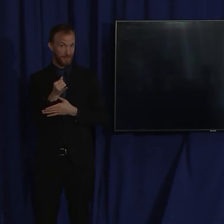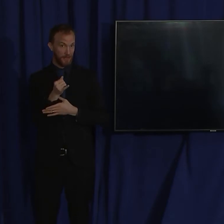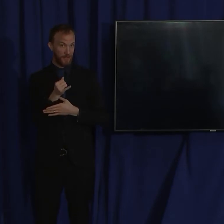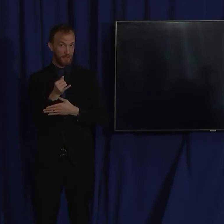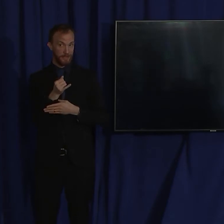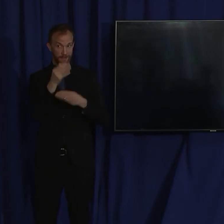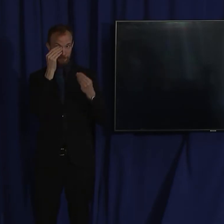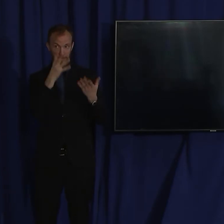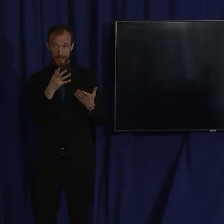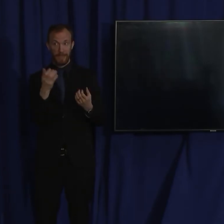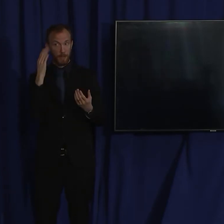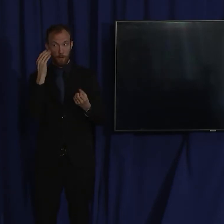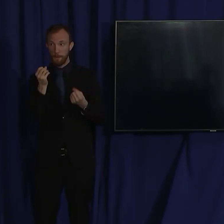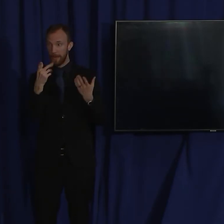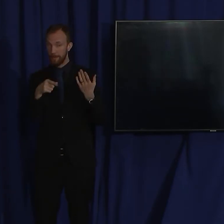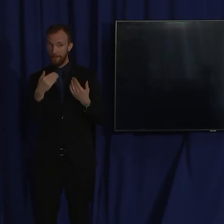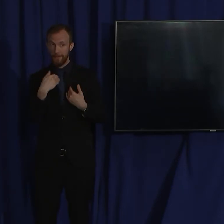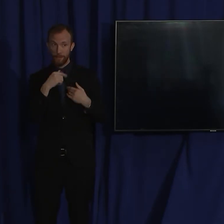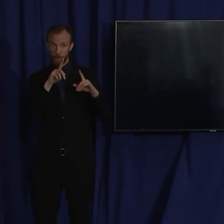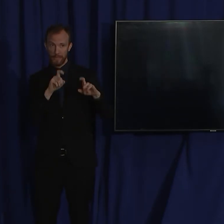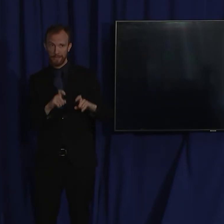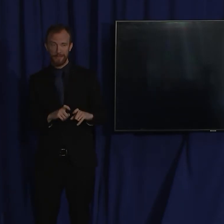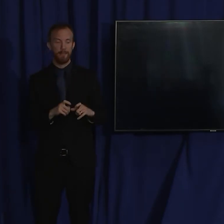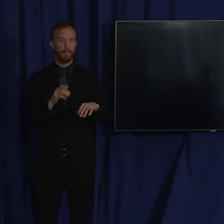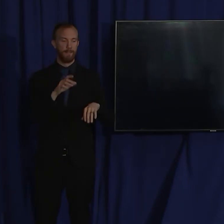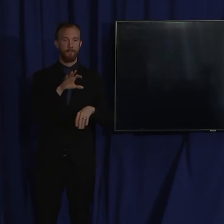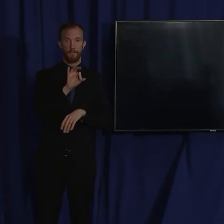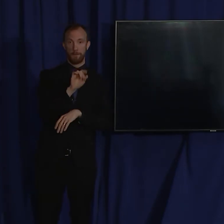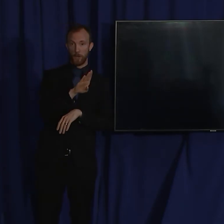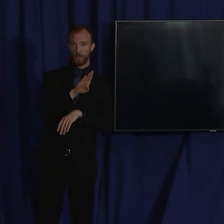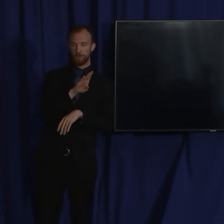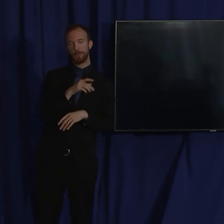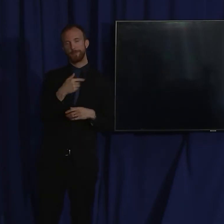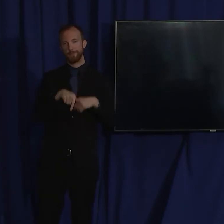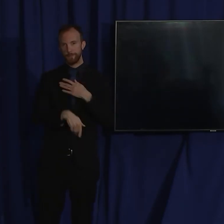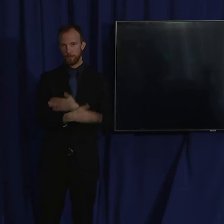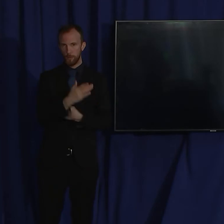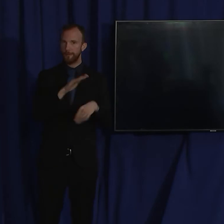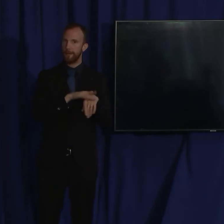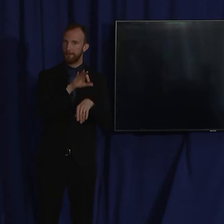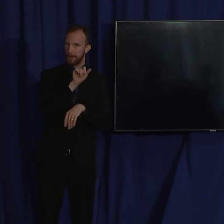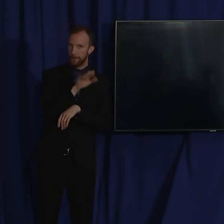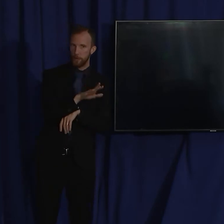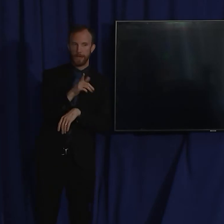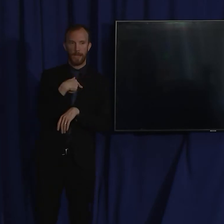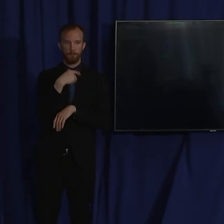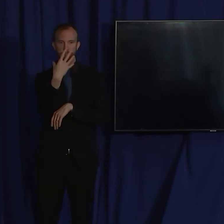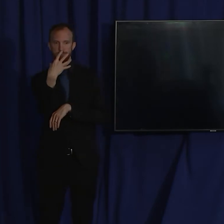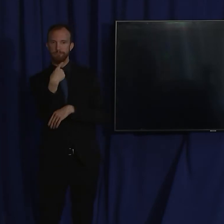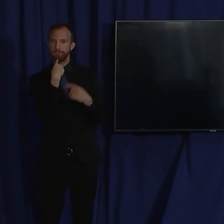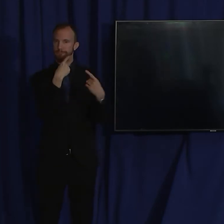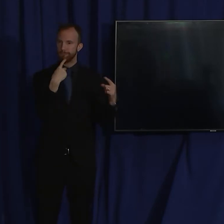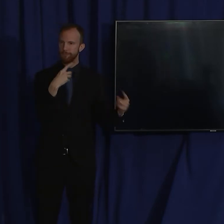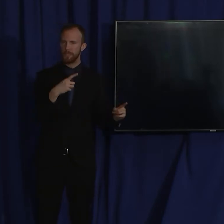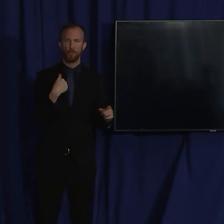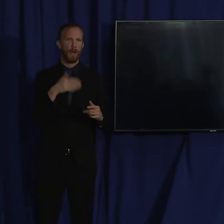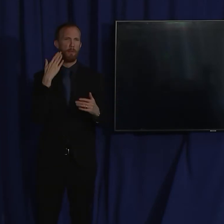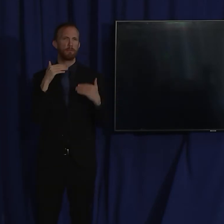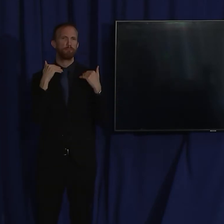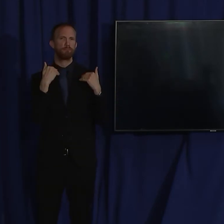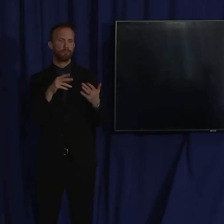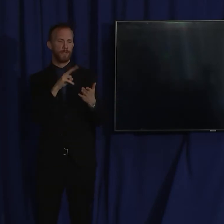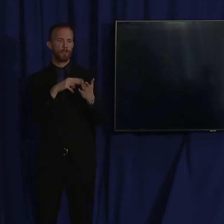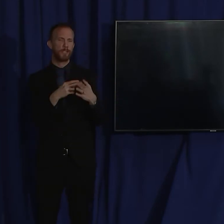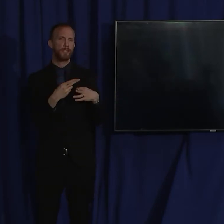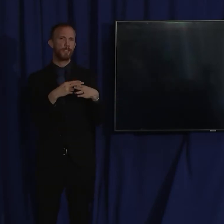about. I addressed a number of them on Facebook already this morning. In case people are not aware, I'll start with just reading a brief statement, and